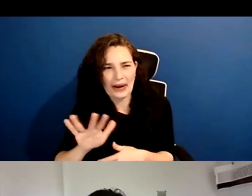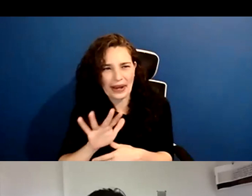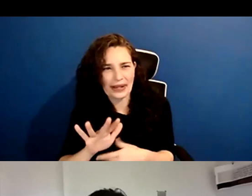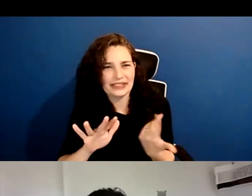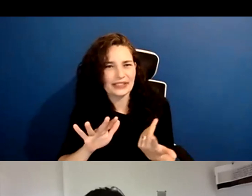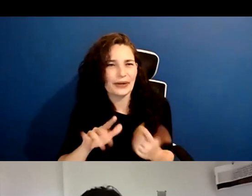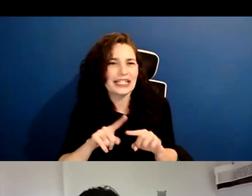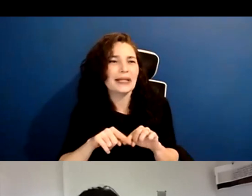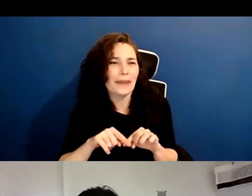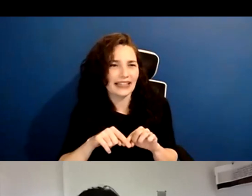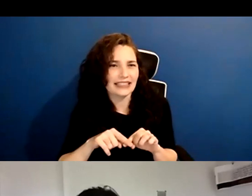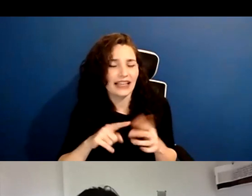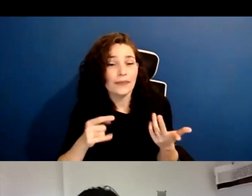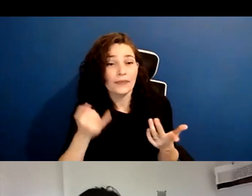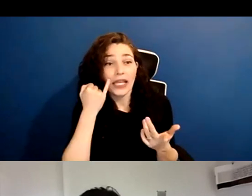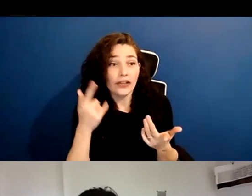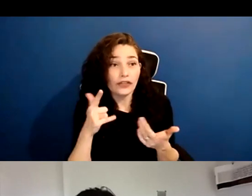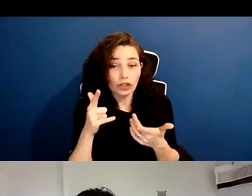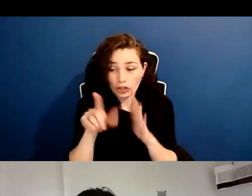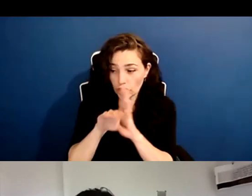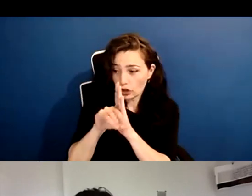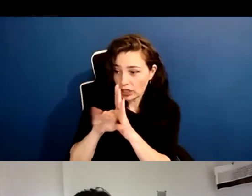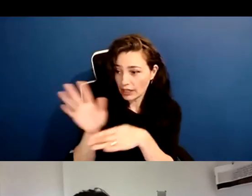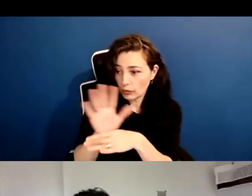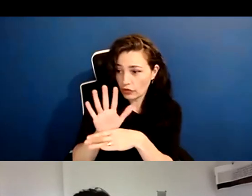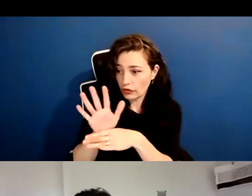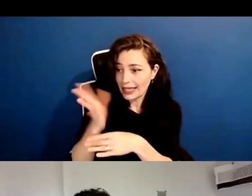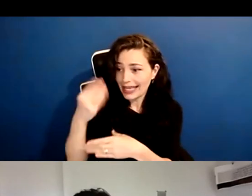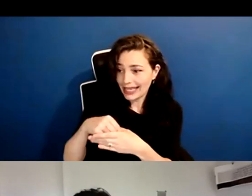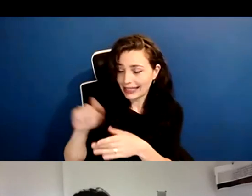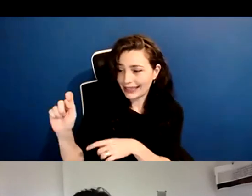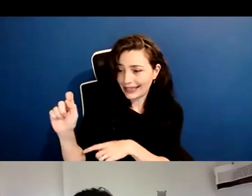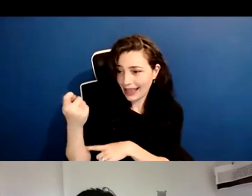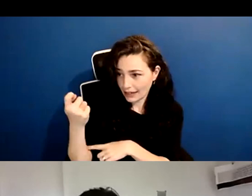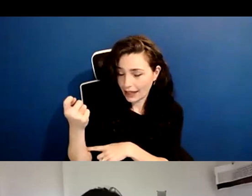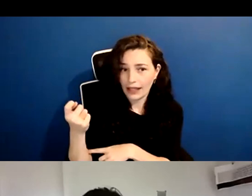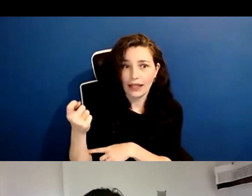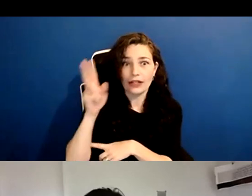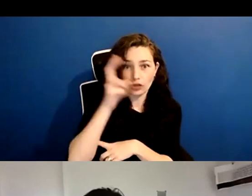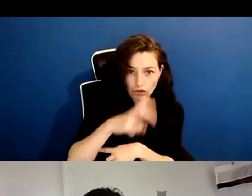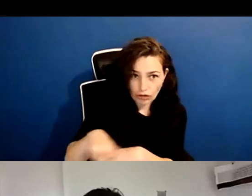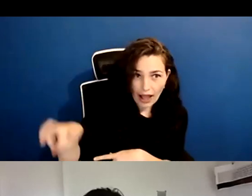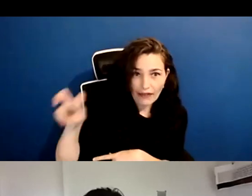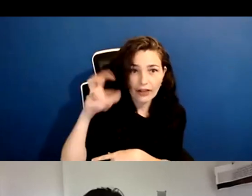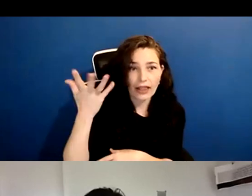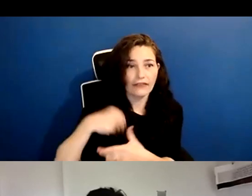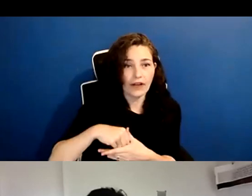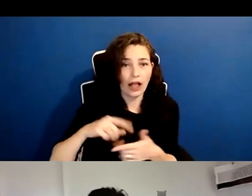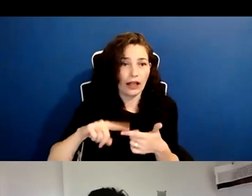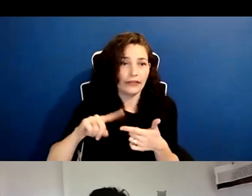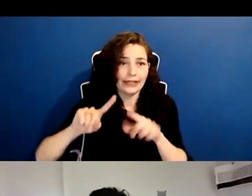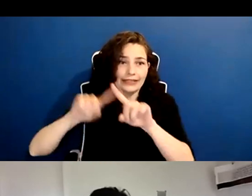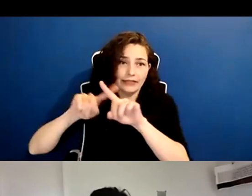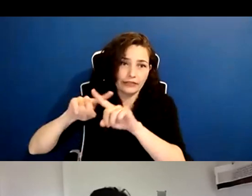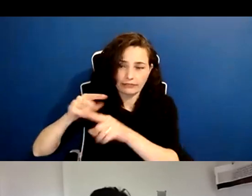there's going to be travel involved. There's going to be different elements of production involved. Is there safety? Is there security being